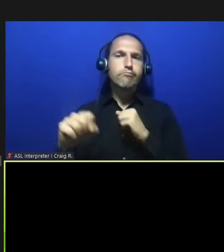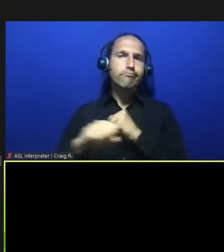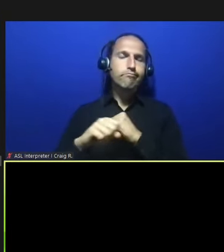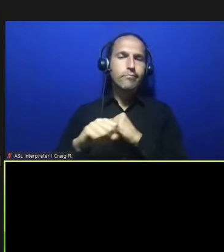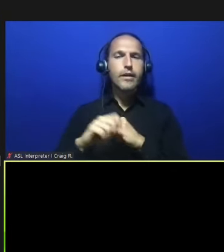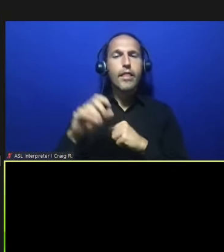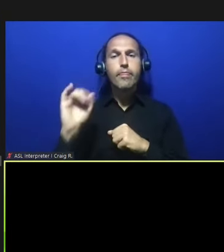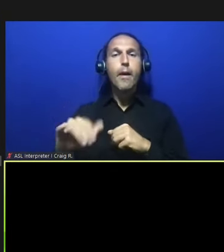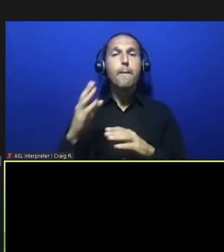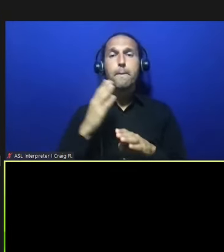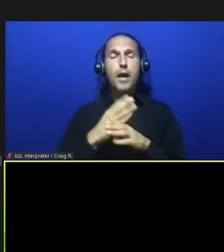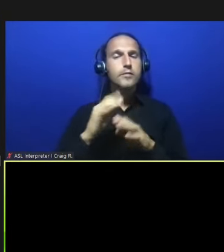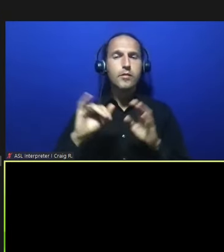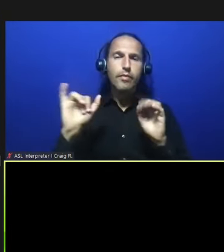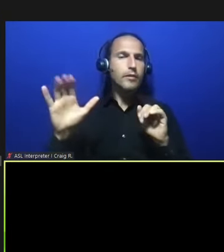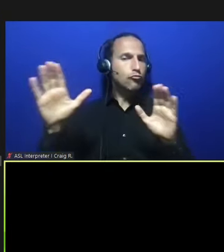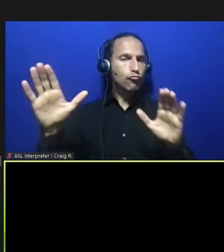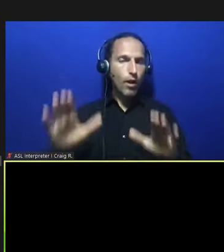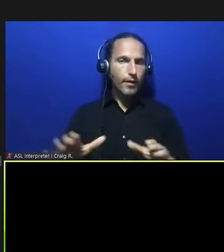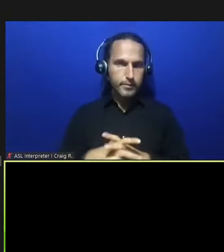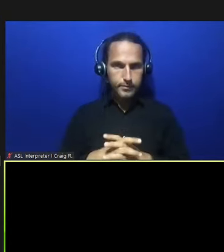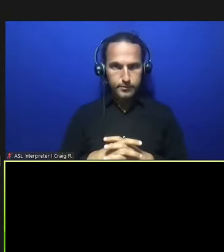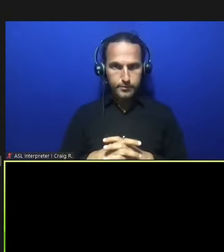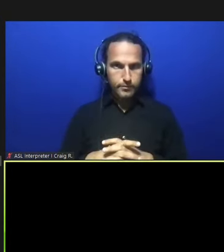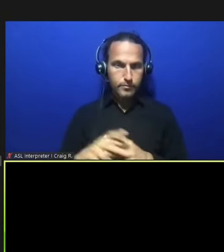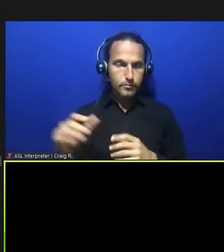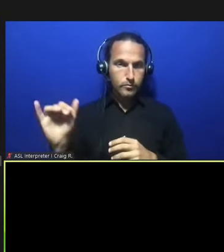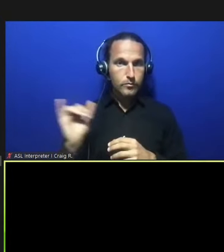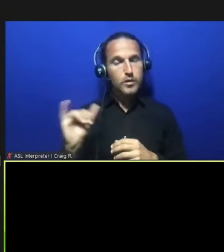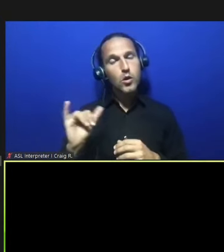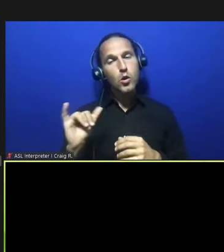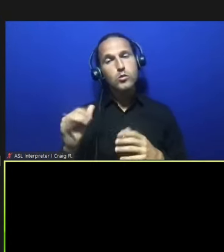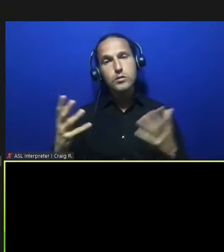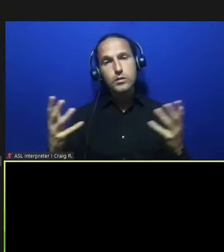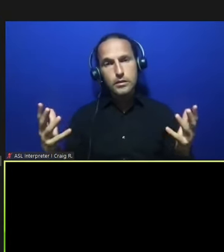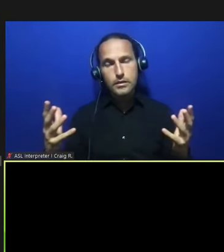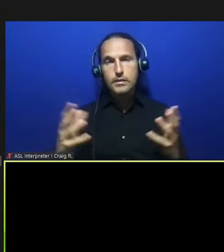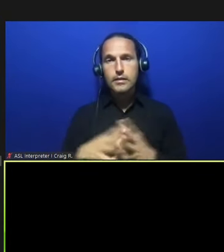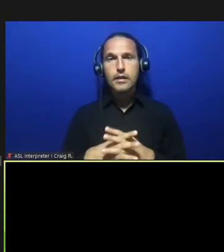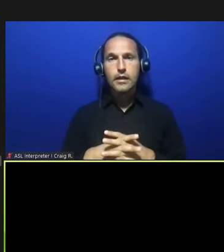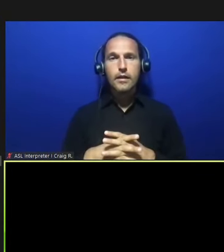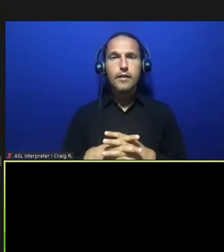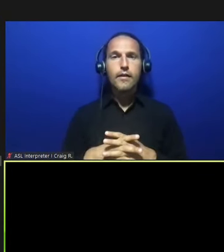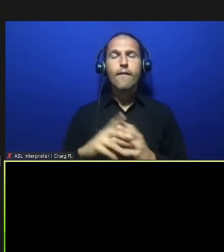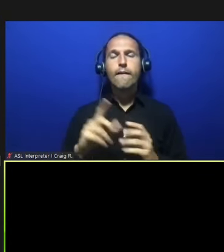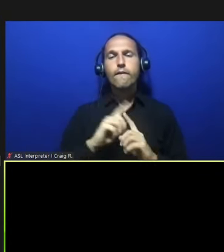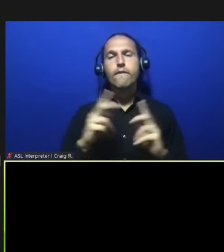because buses are great and they are a very